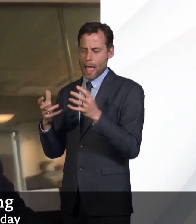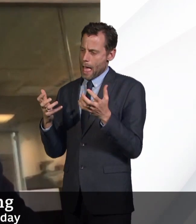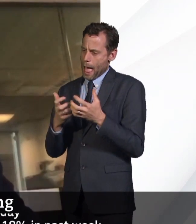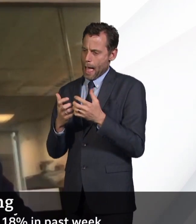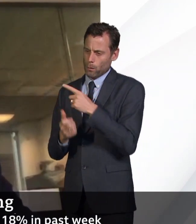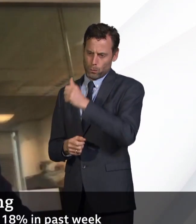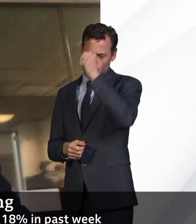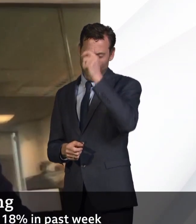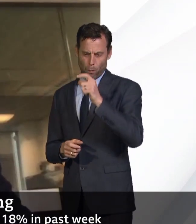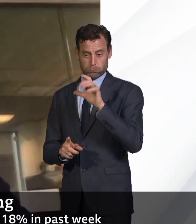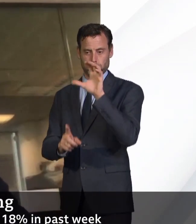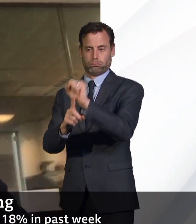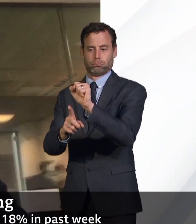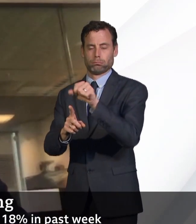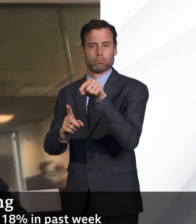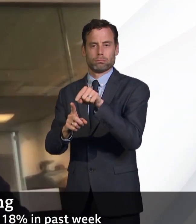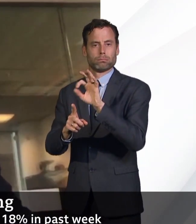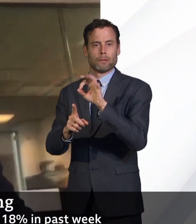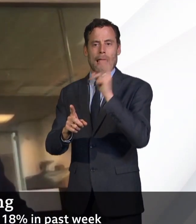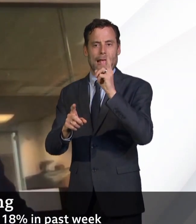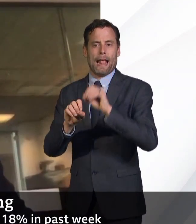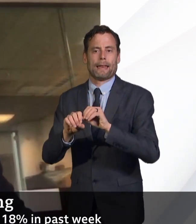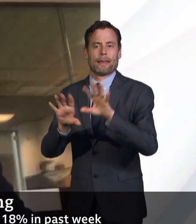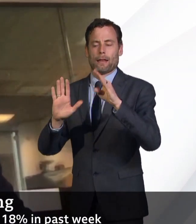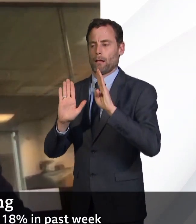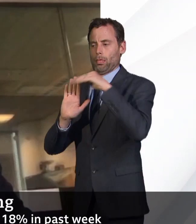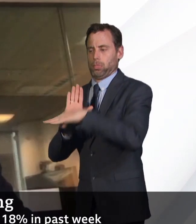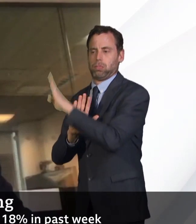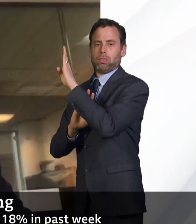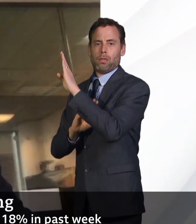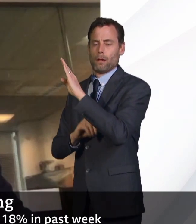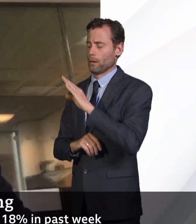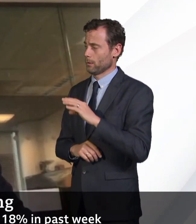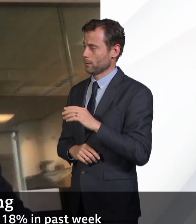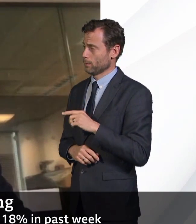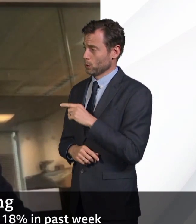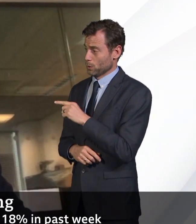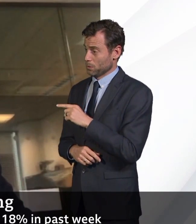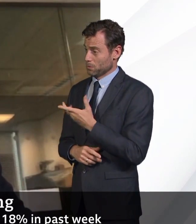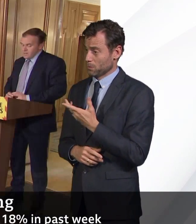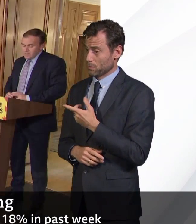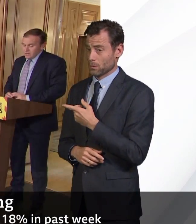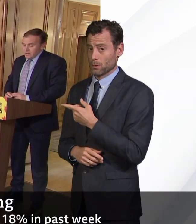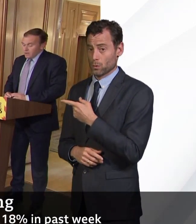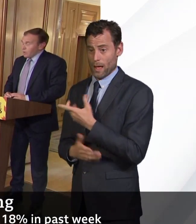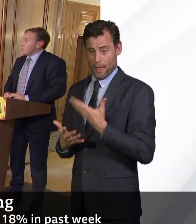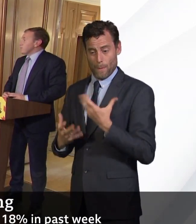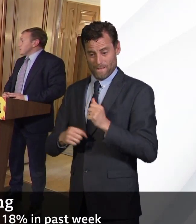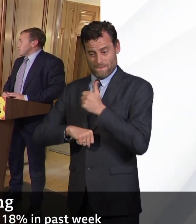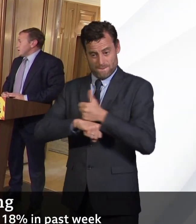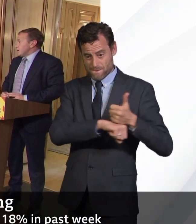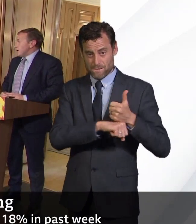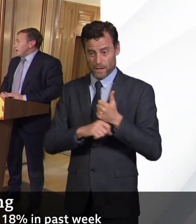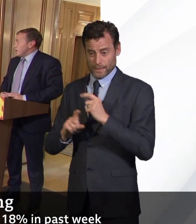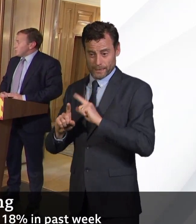the virus, without significantly more testing than you're currently able to do? Well, I think the